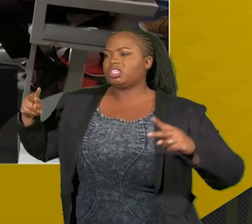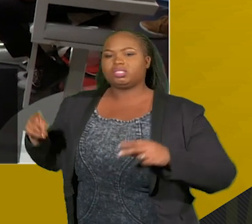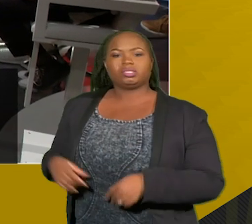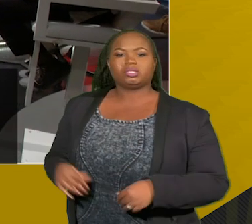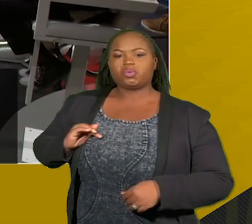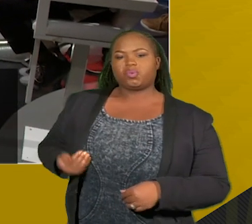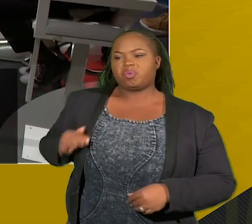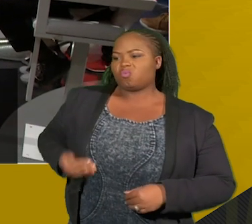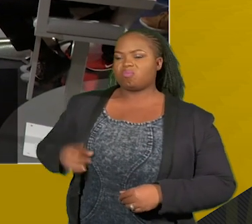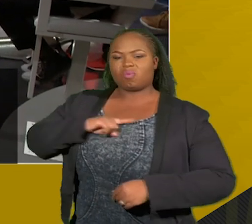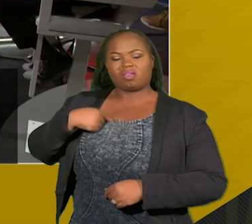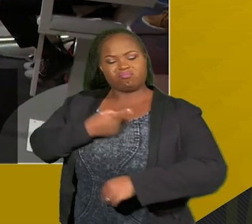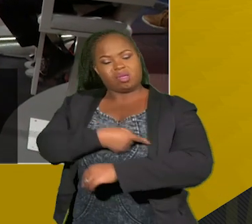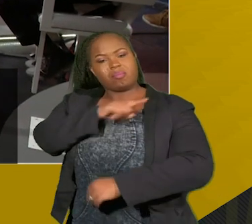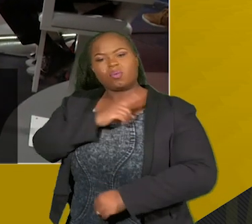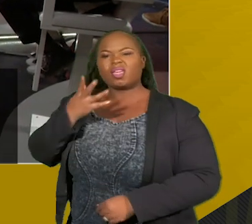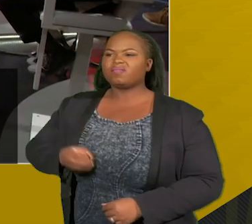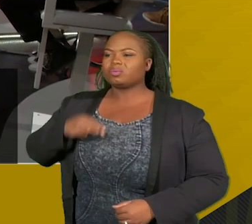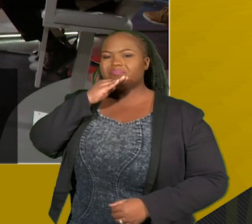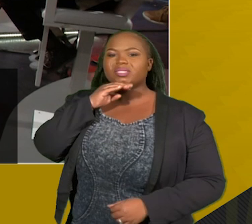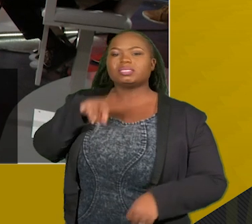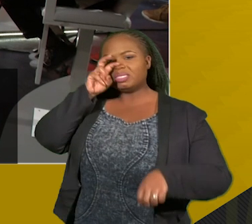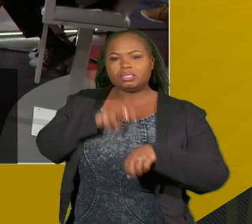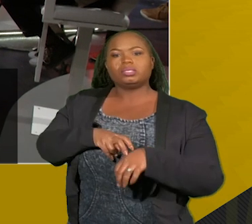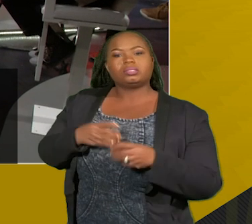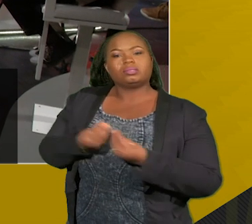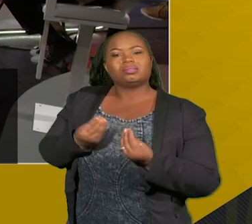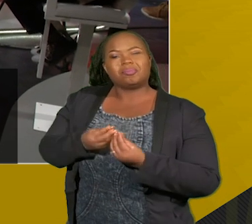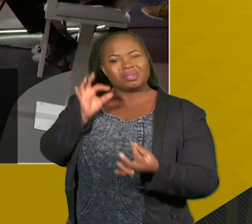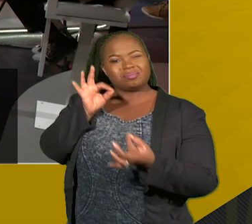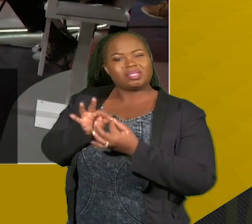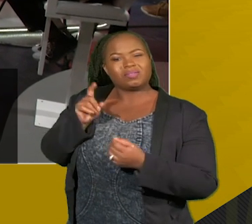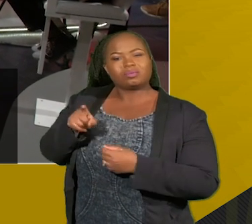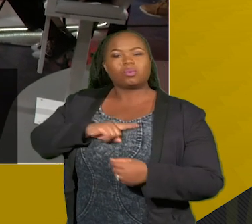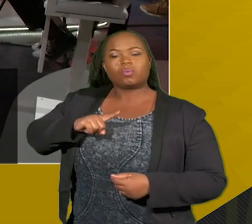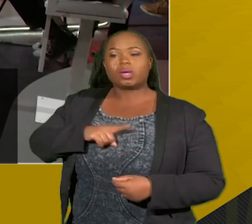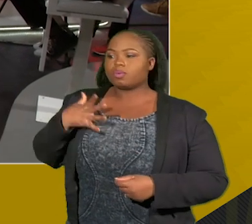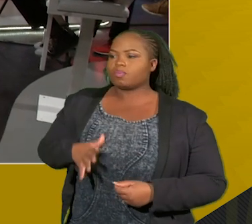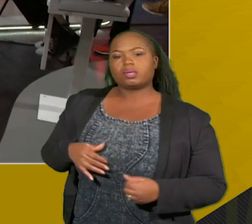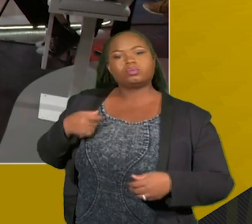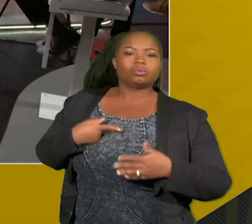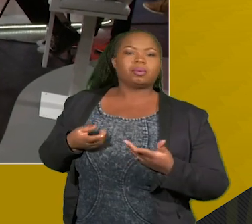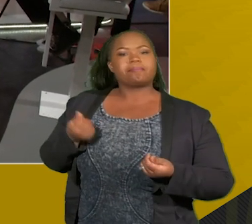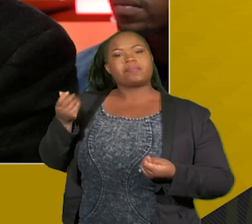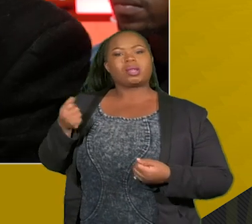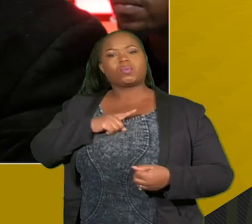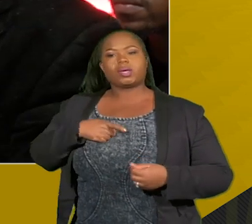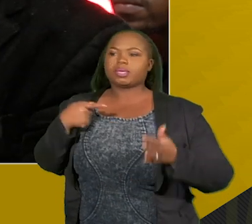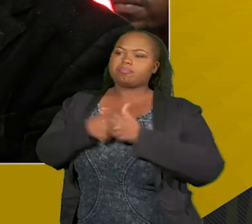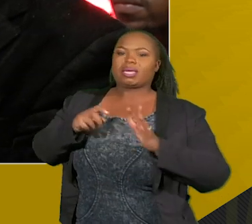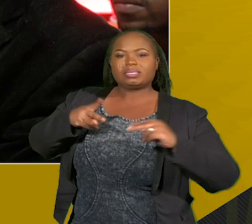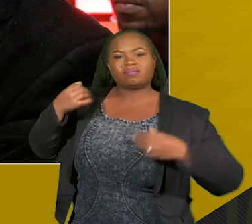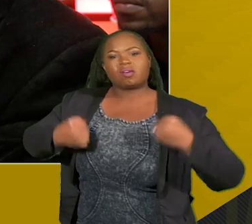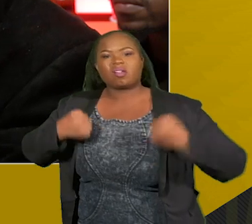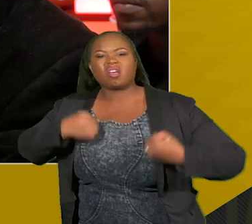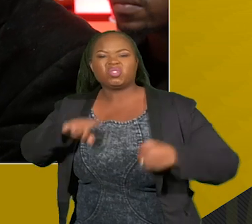another just because of power. There is something that he needs to medicate in him. He wants to get money so he can buy all the cars so that he